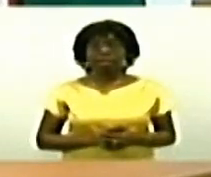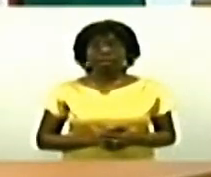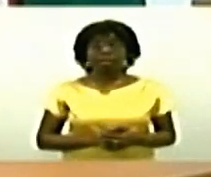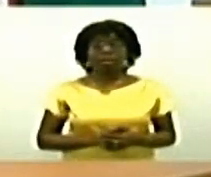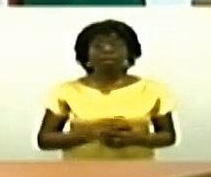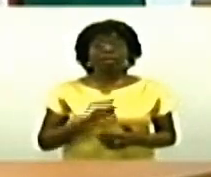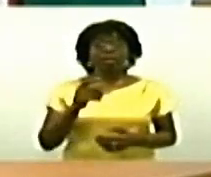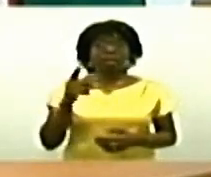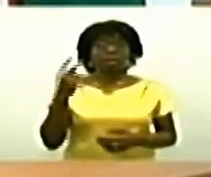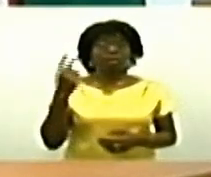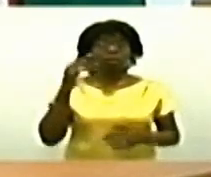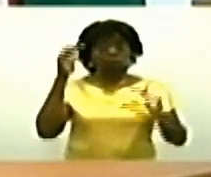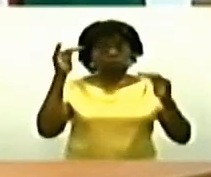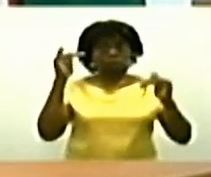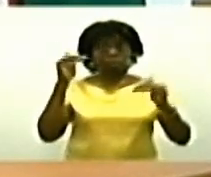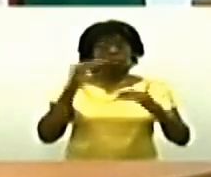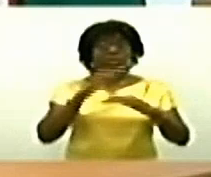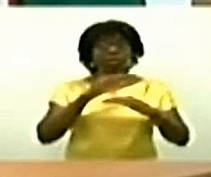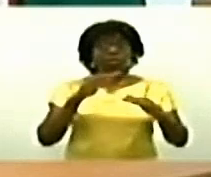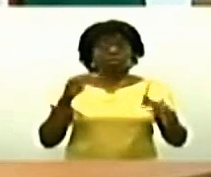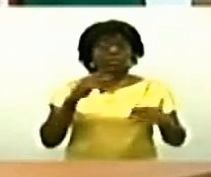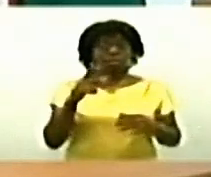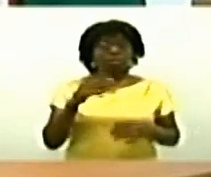I only hope you don't go and rock the rule.